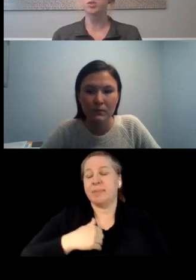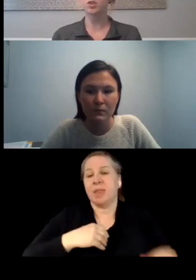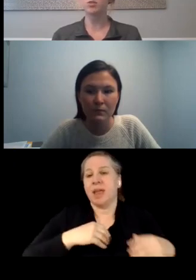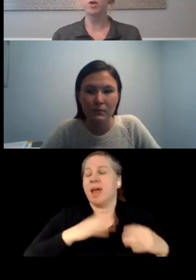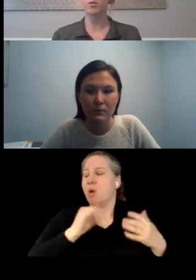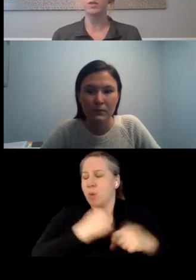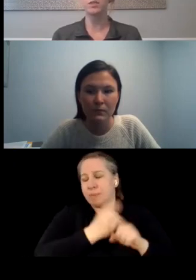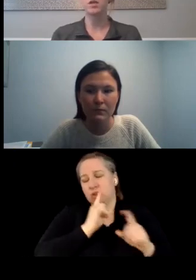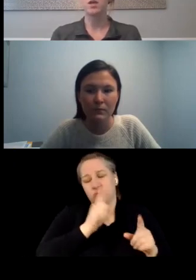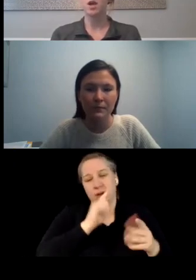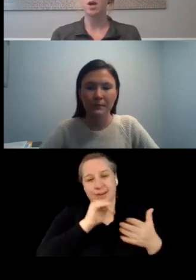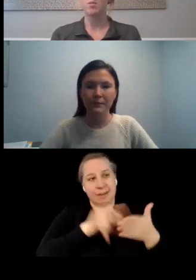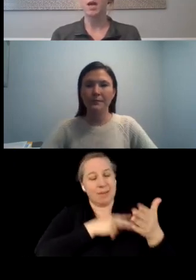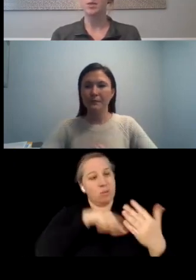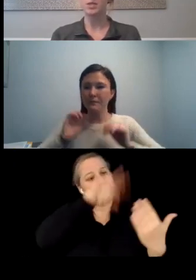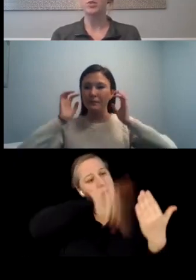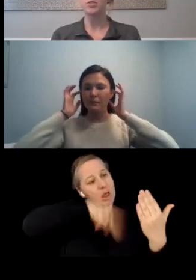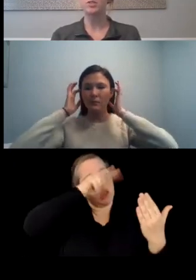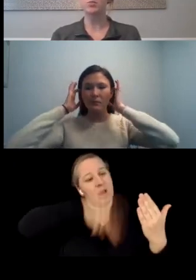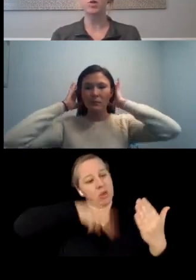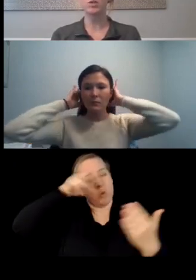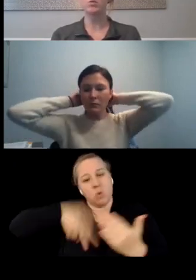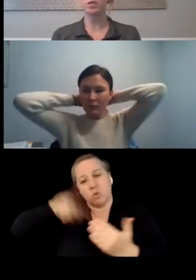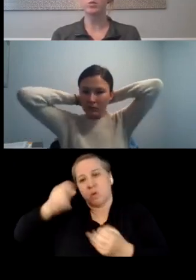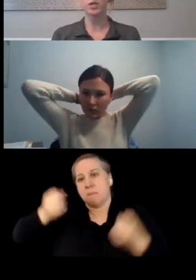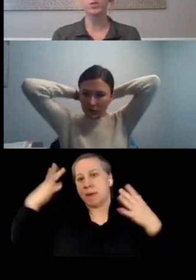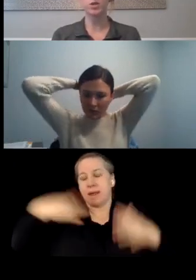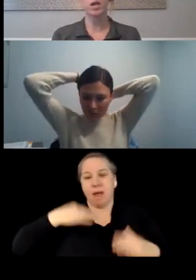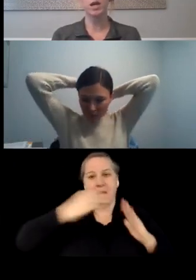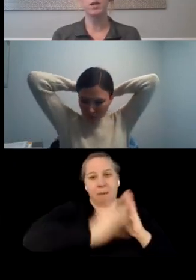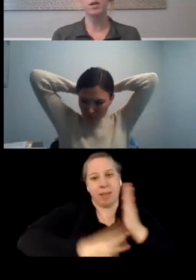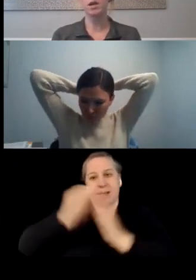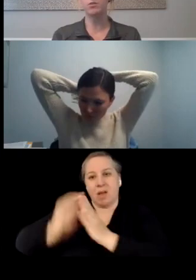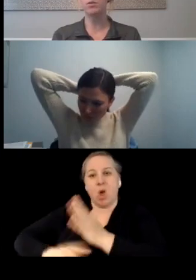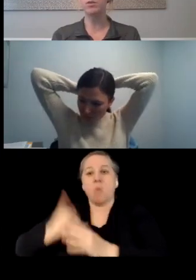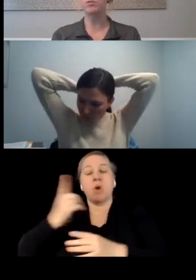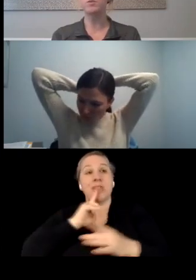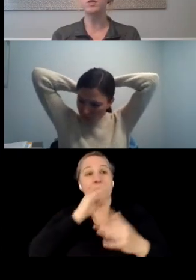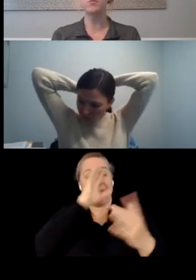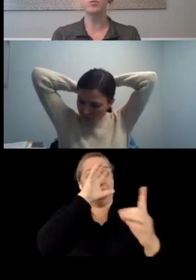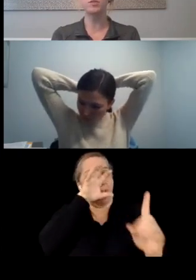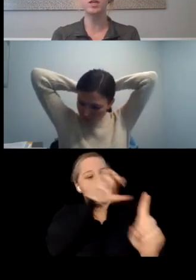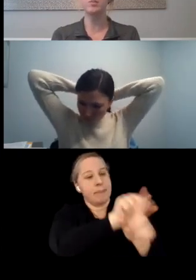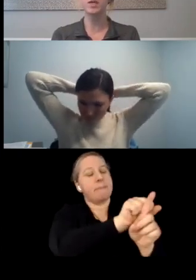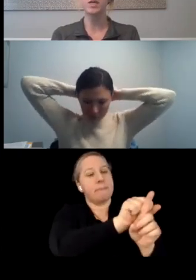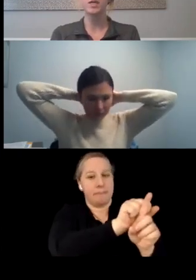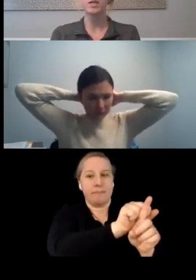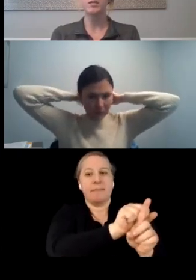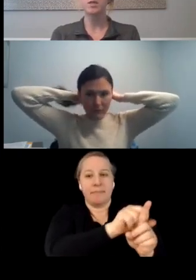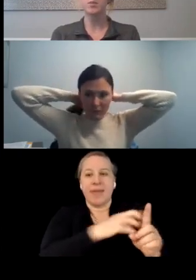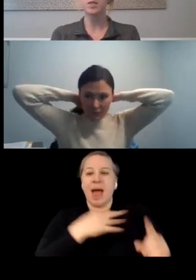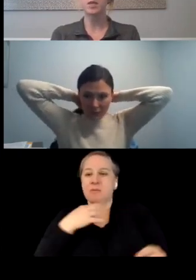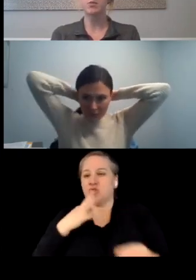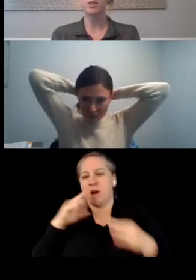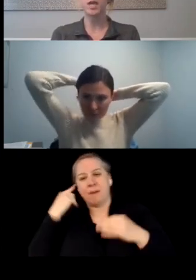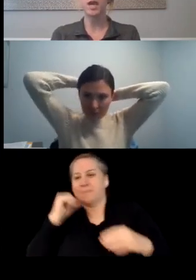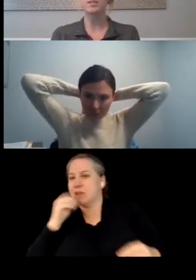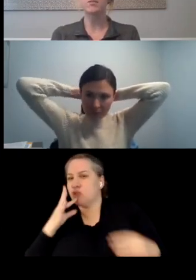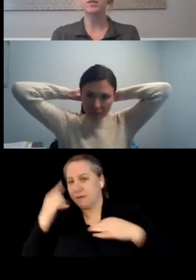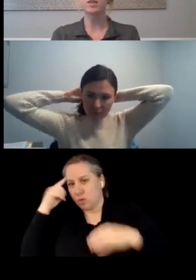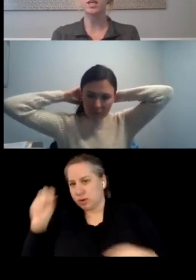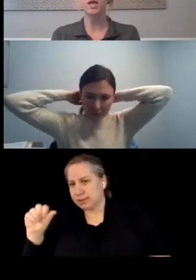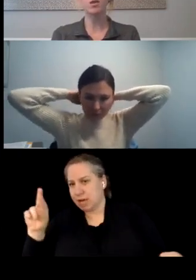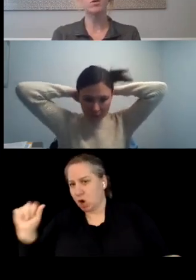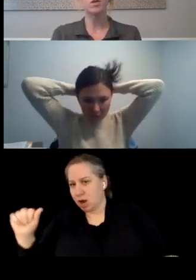sometimes we're just looking through all these applications, and one that really would catch our eye, I would, speaking for Sarah, but is something that really